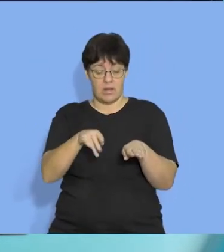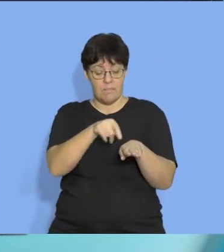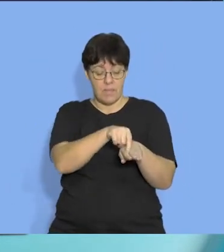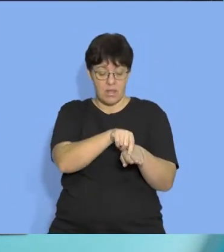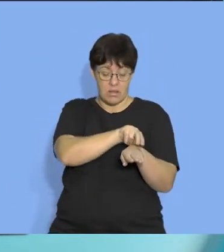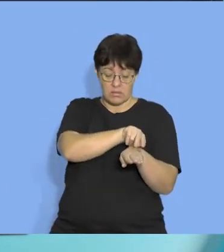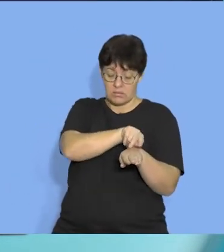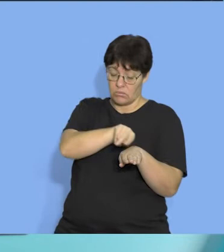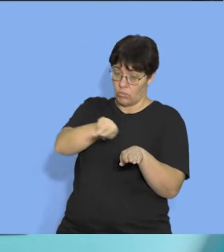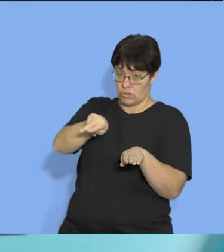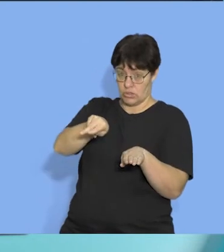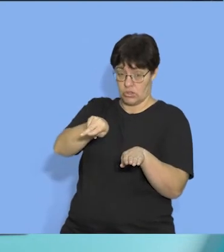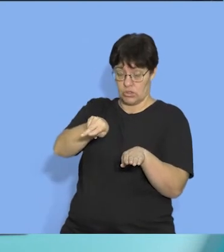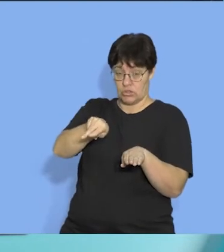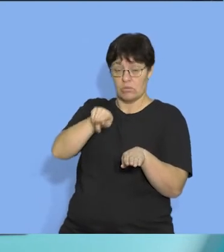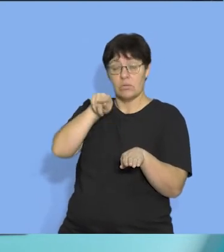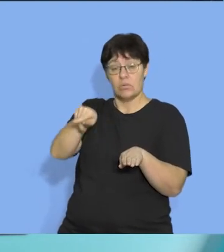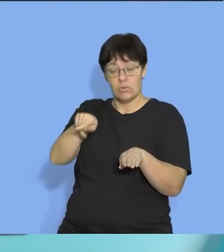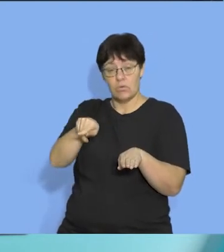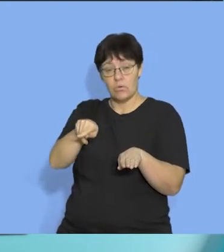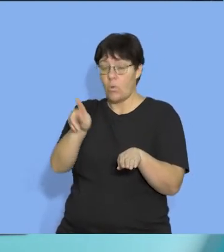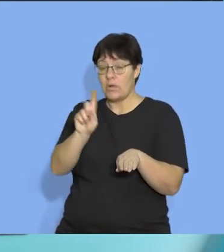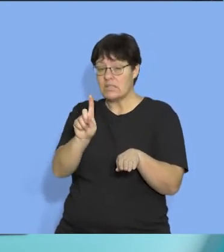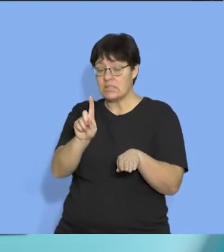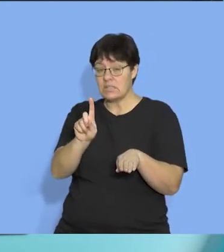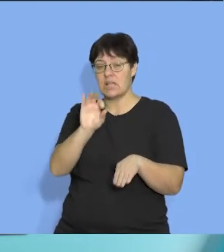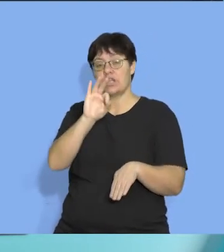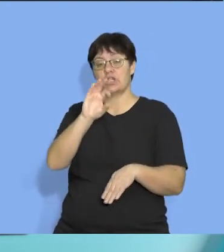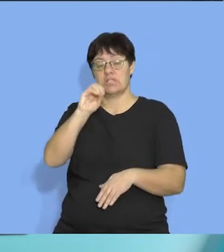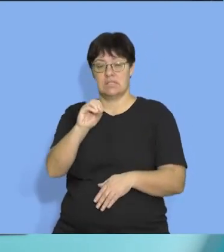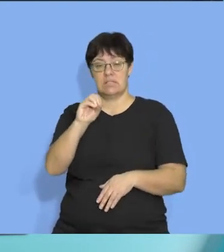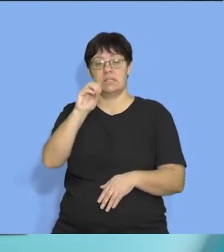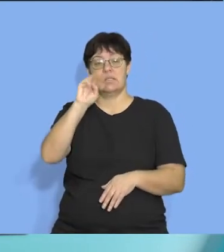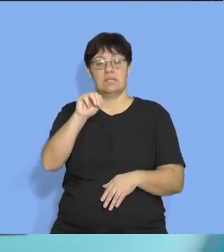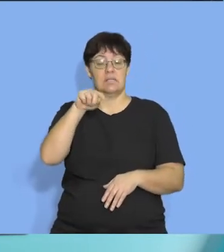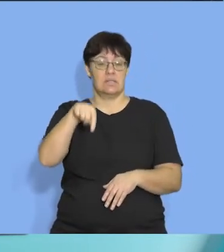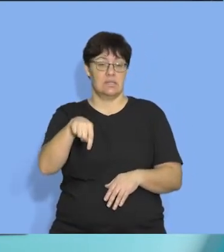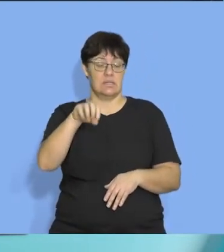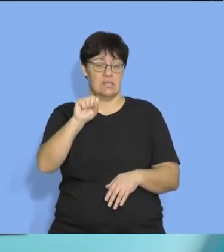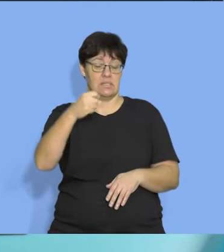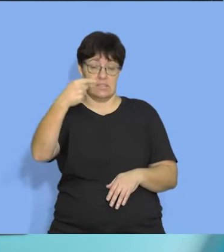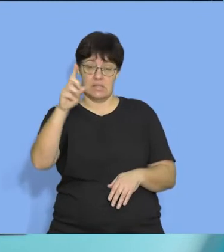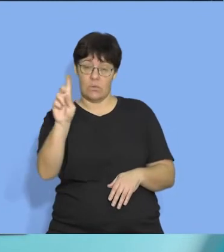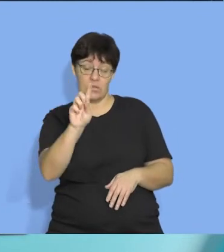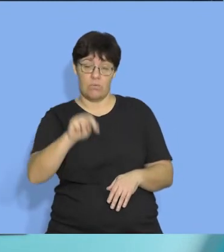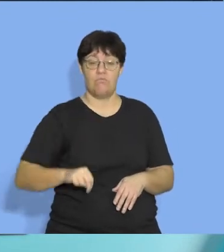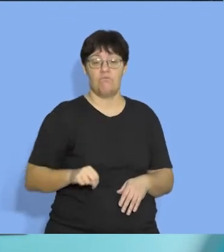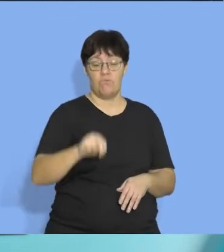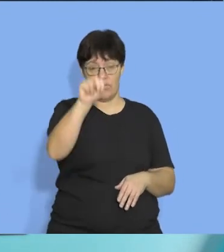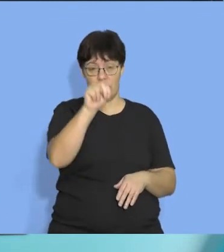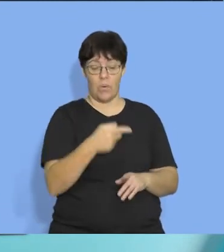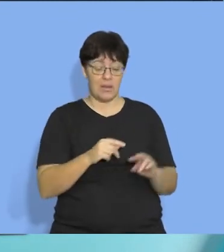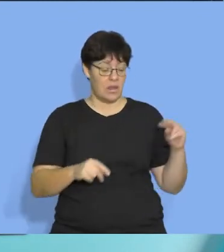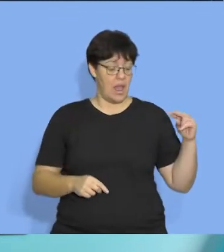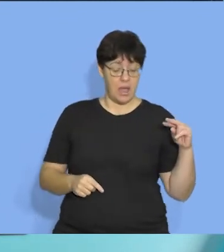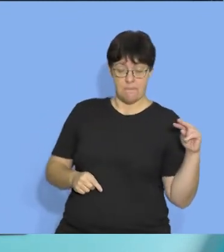I'm watching from the platform, your motion is now 30 meters per second north because